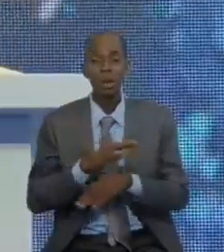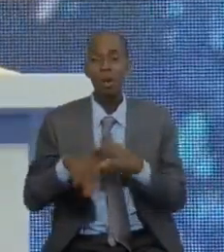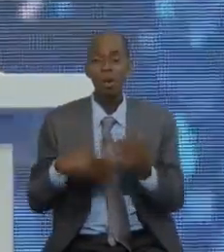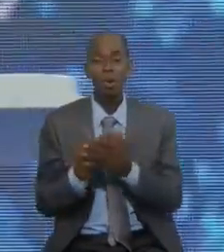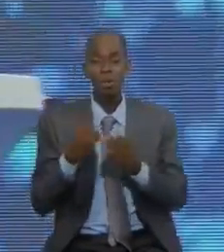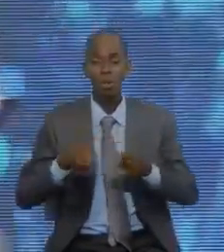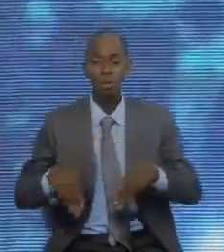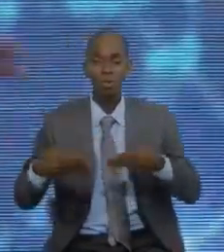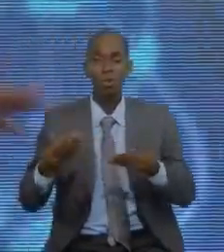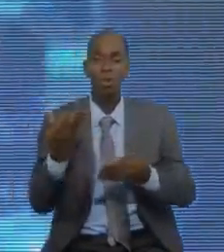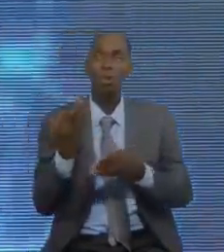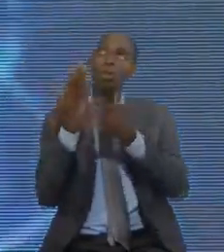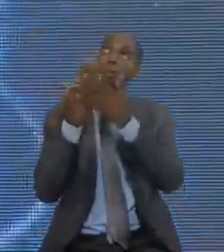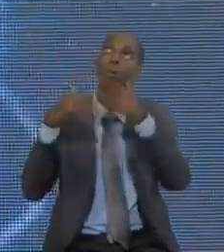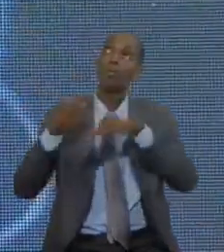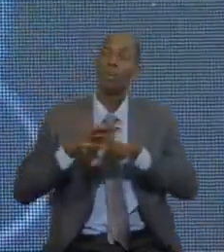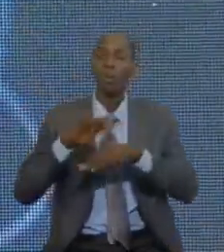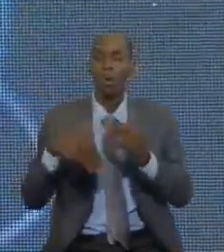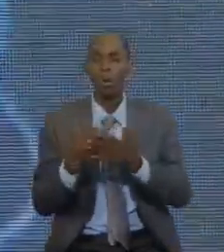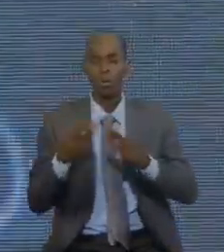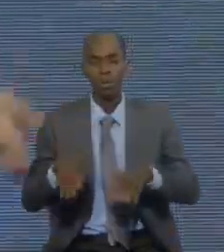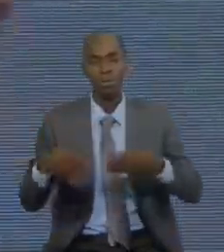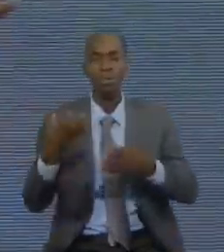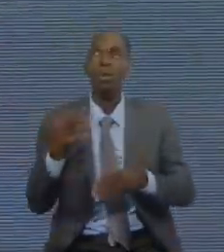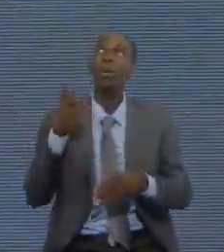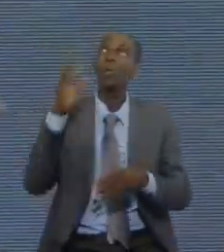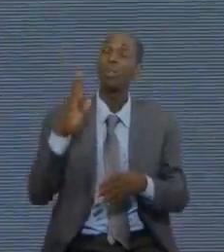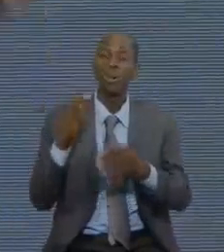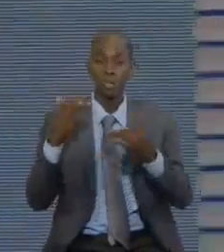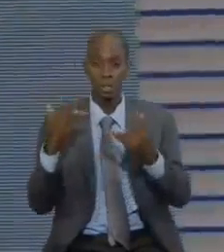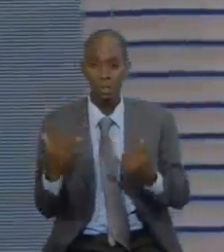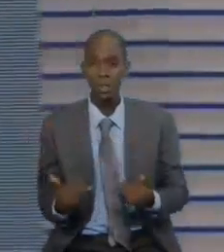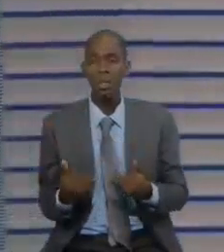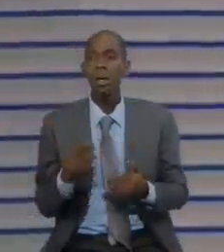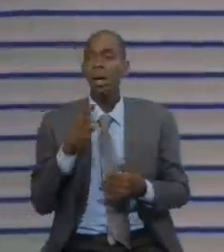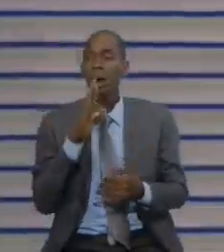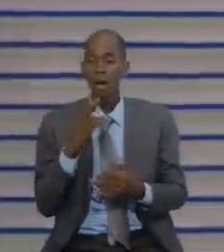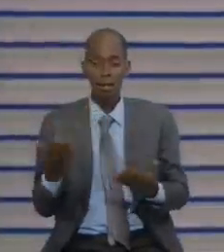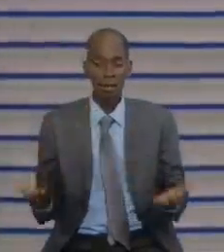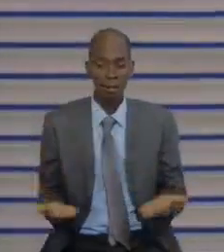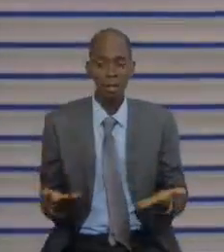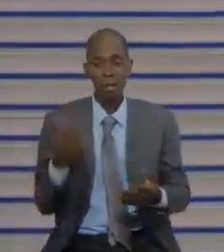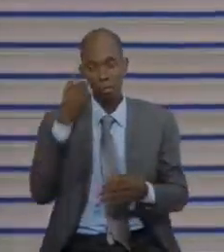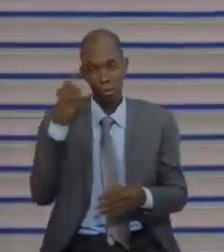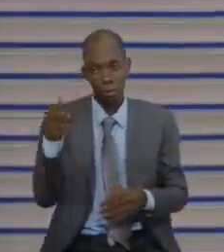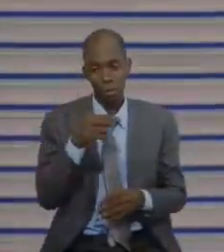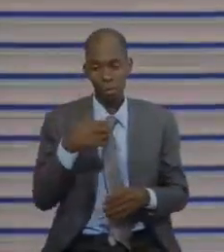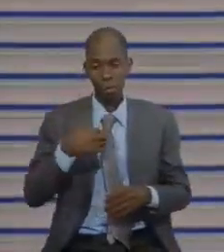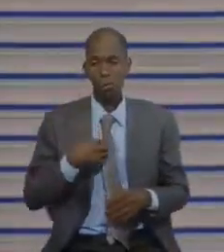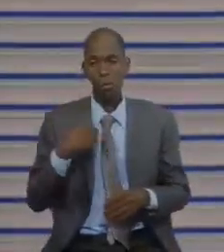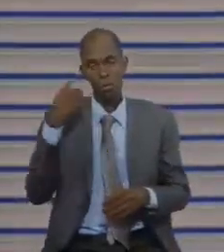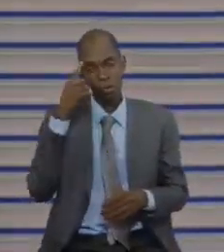heaven, all the provision of God, now available for you, for me, for one